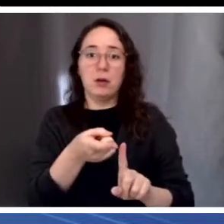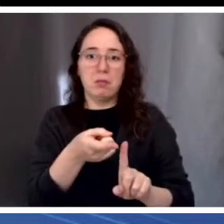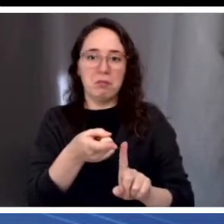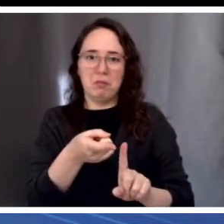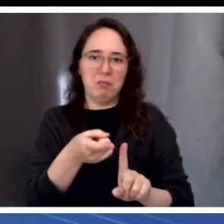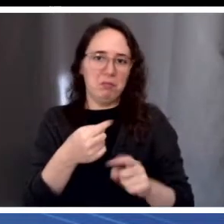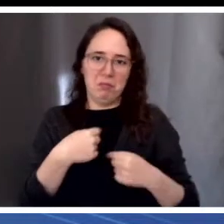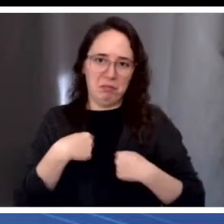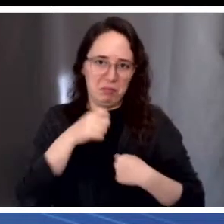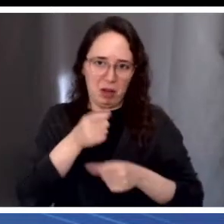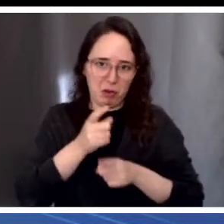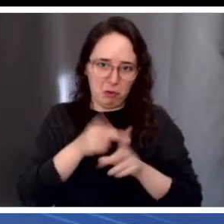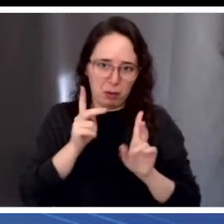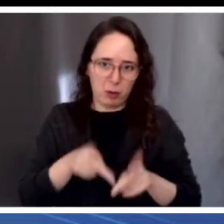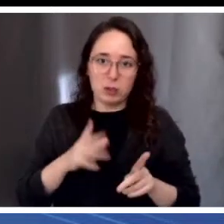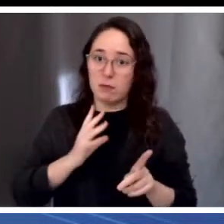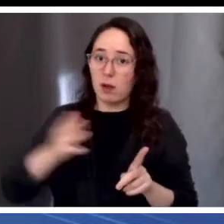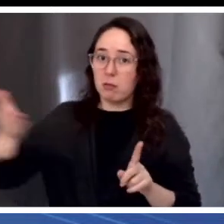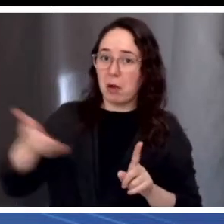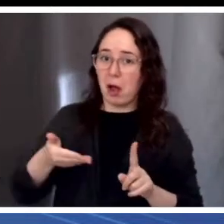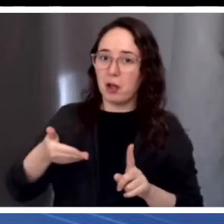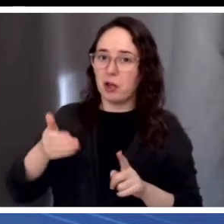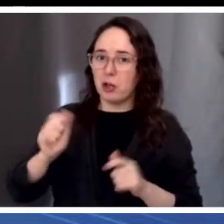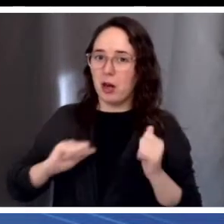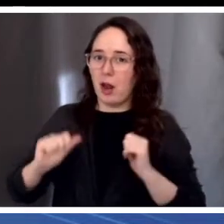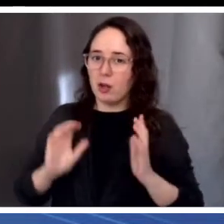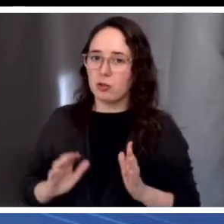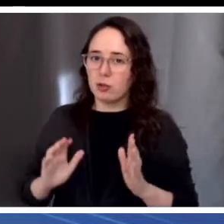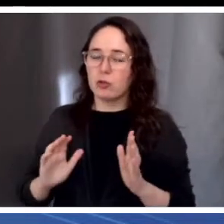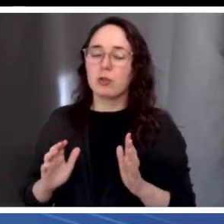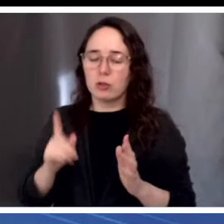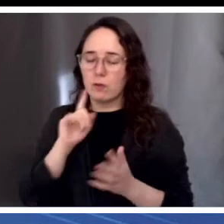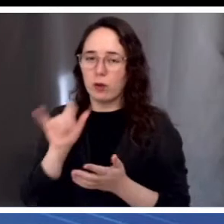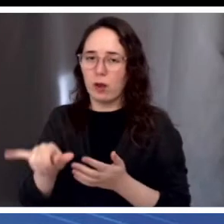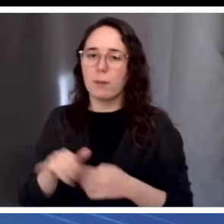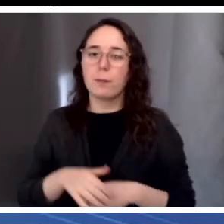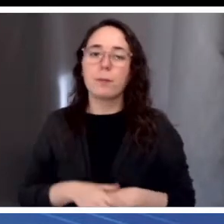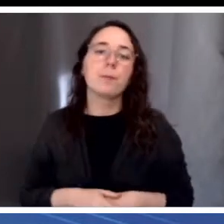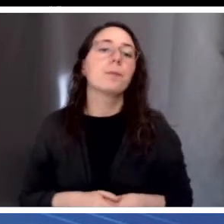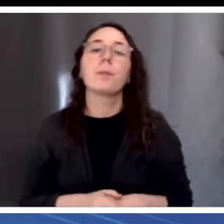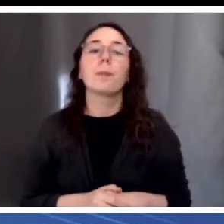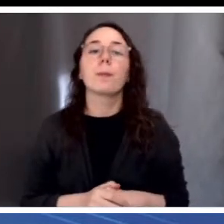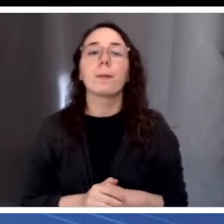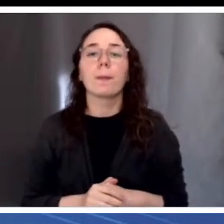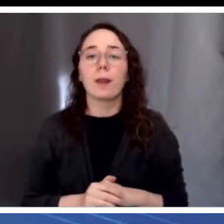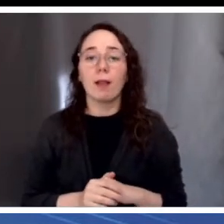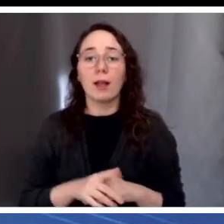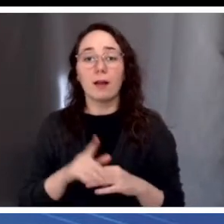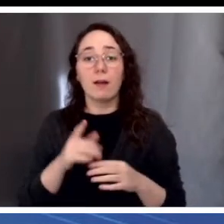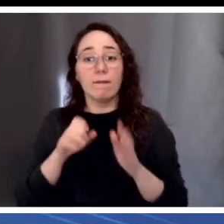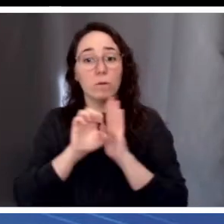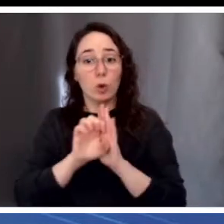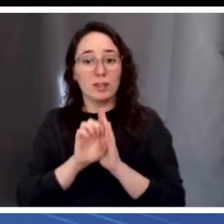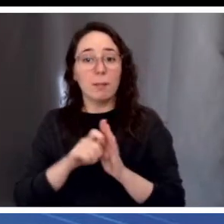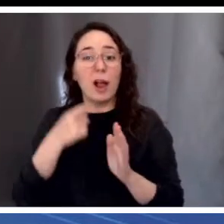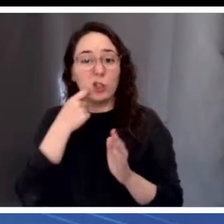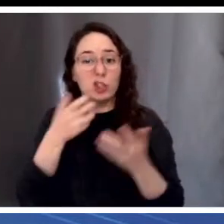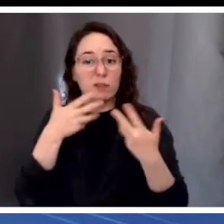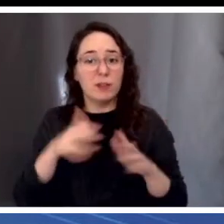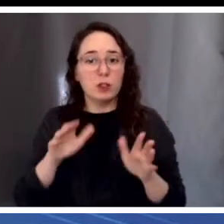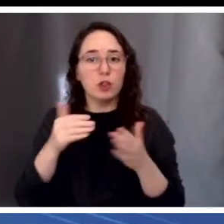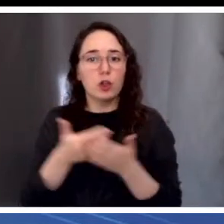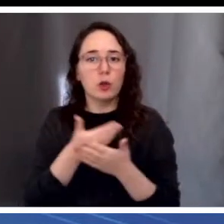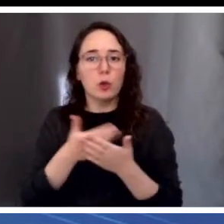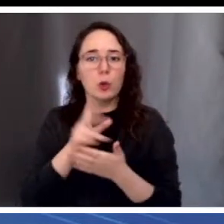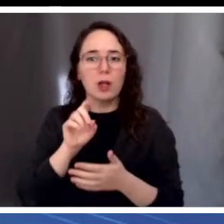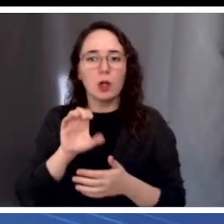as, for example, let's say I just finished the new Bee Gees documentary that comes out tomorrow. Okay.